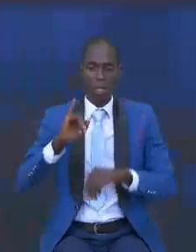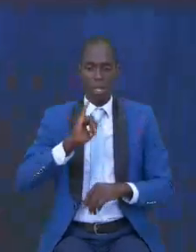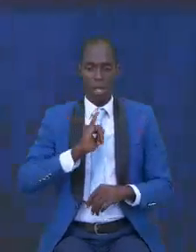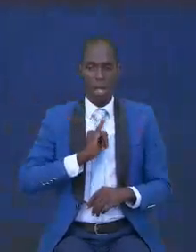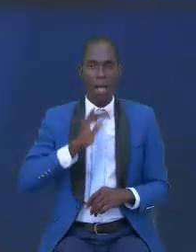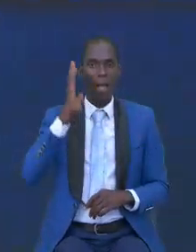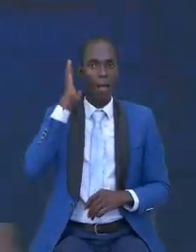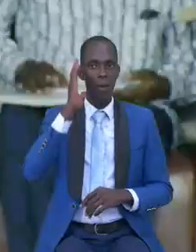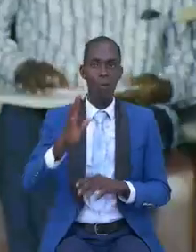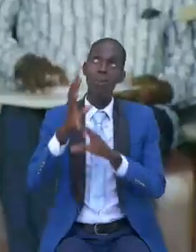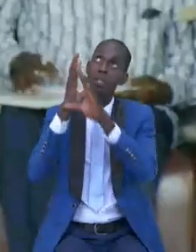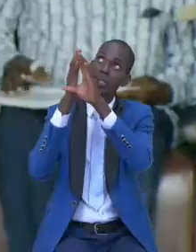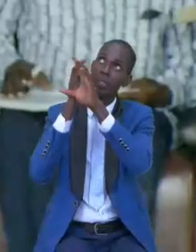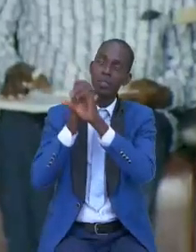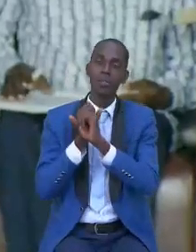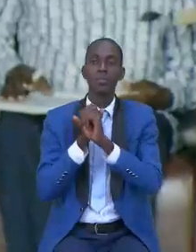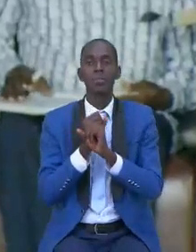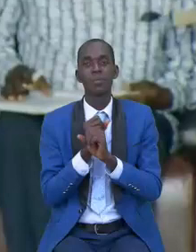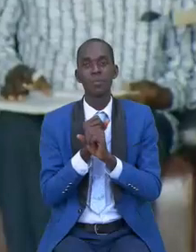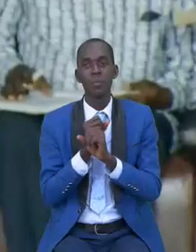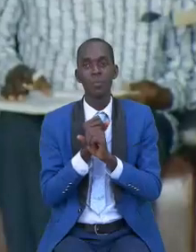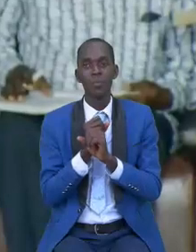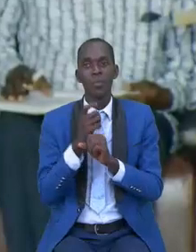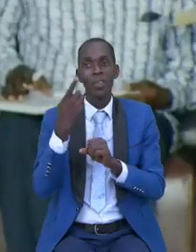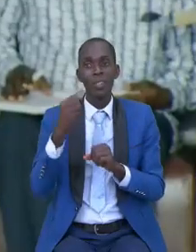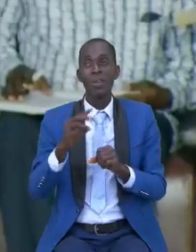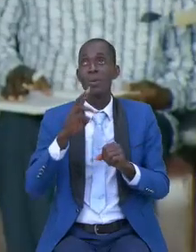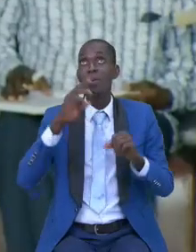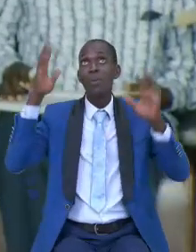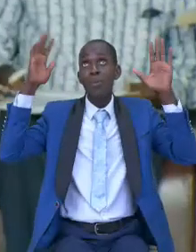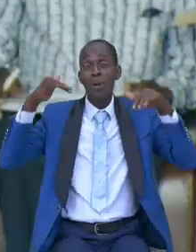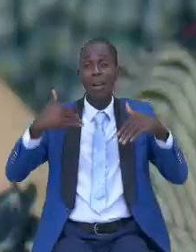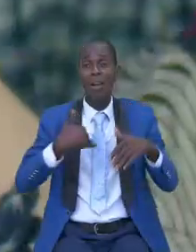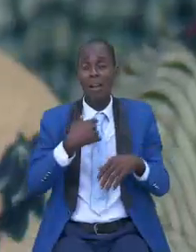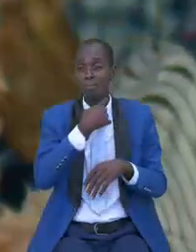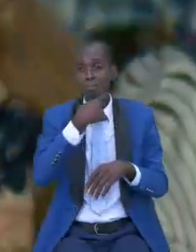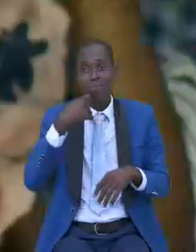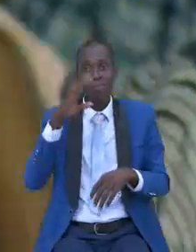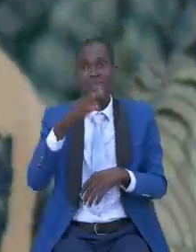I will receive. The rain has taken your voice away.